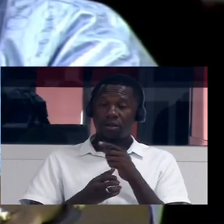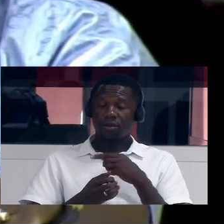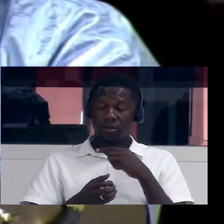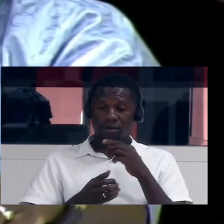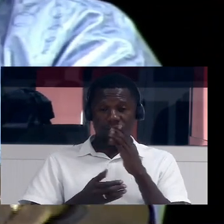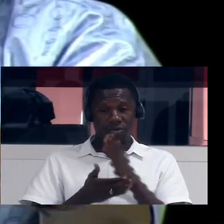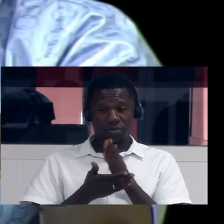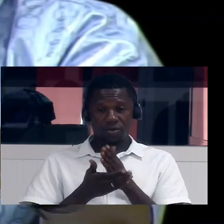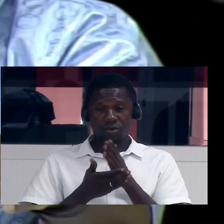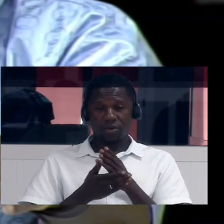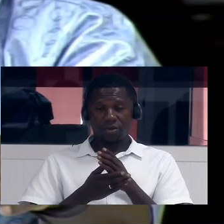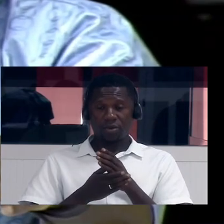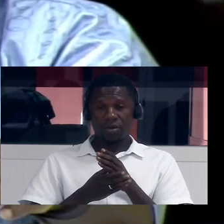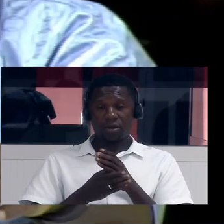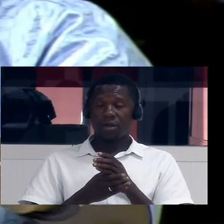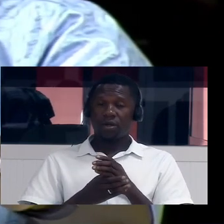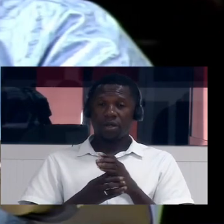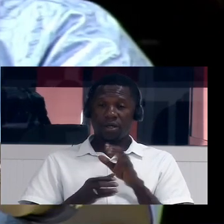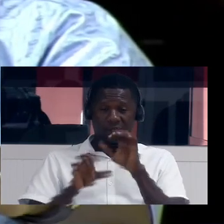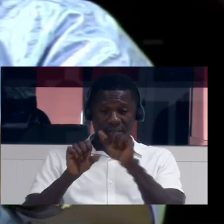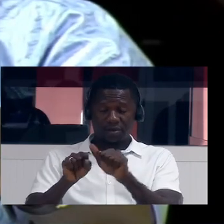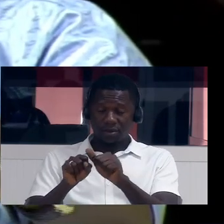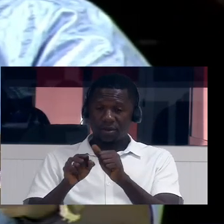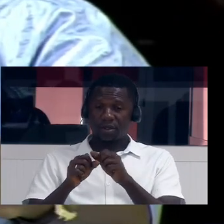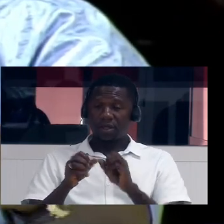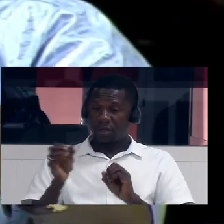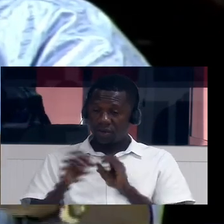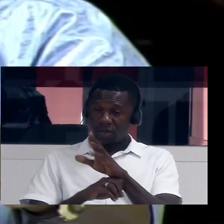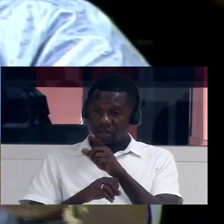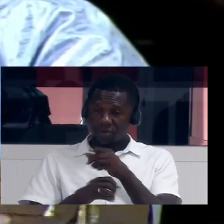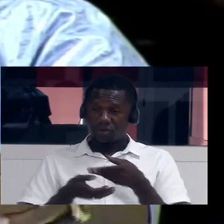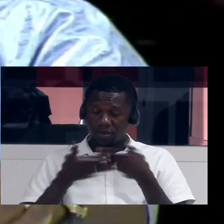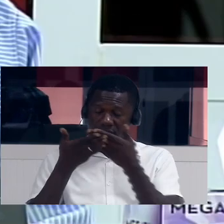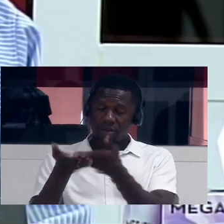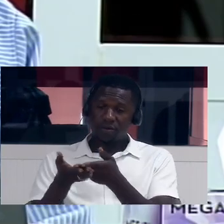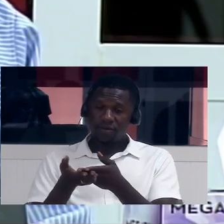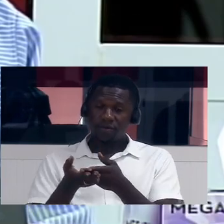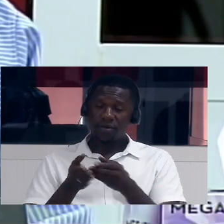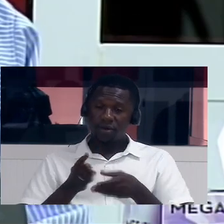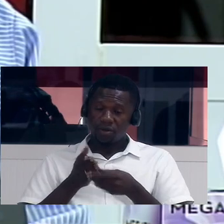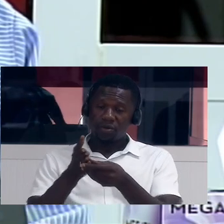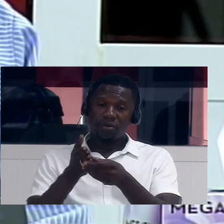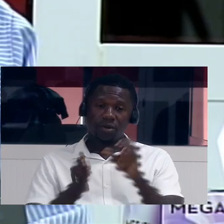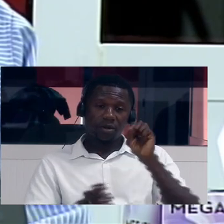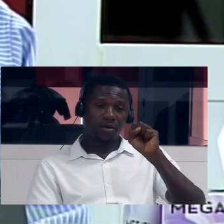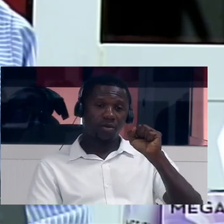adequately captured the orders that you gave Commissioner Sow? Yeah, to a large